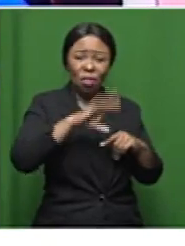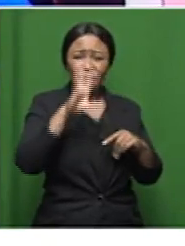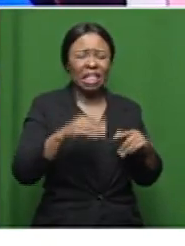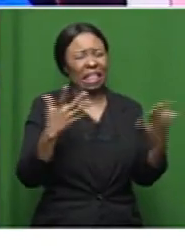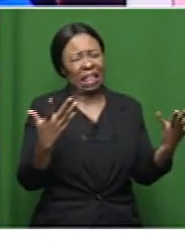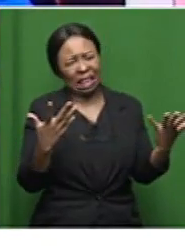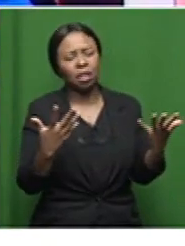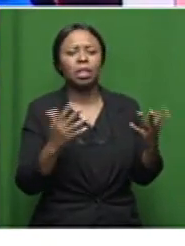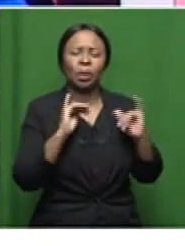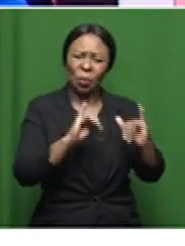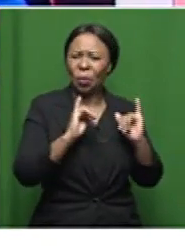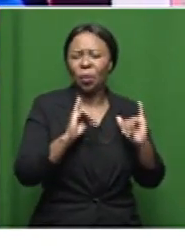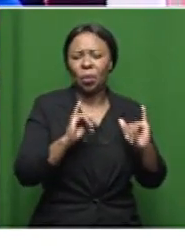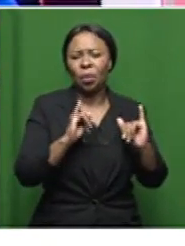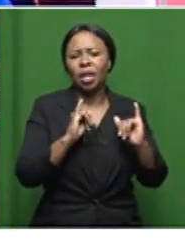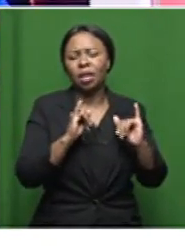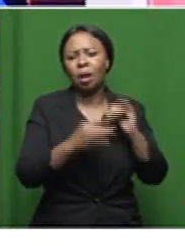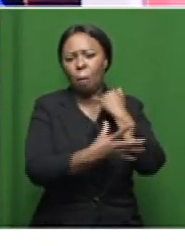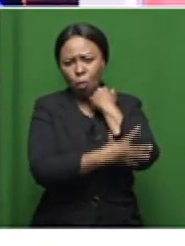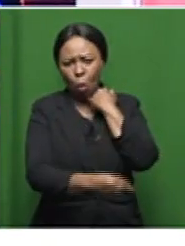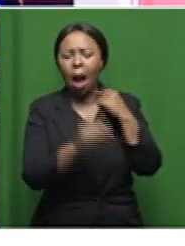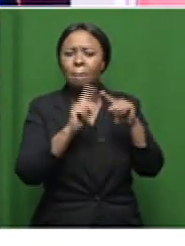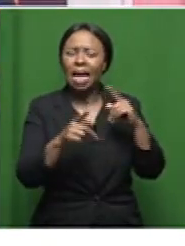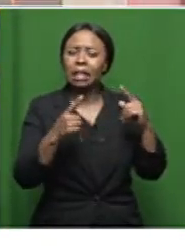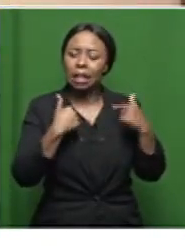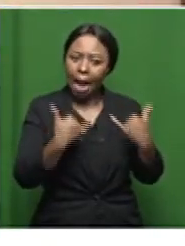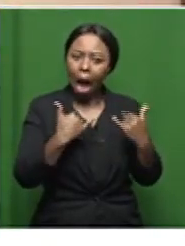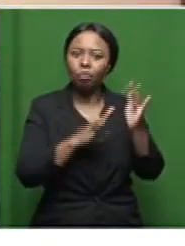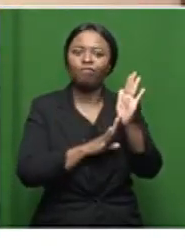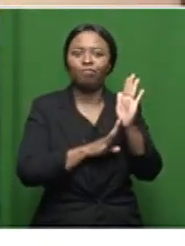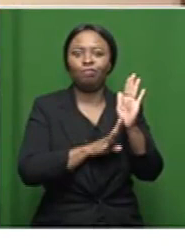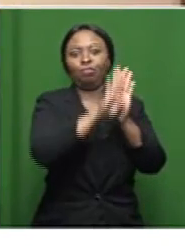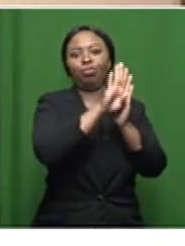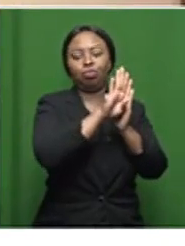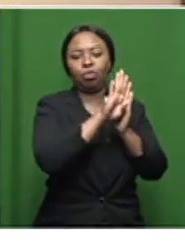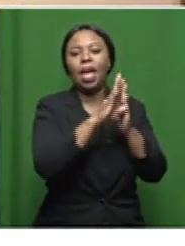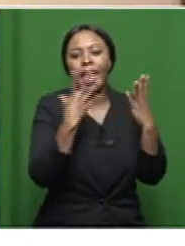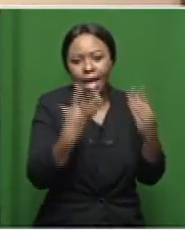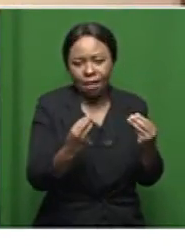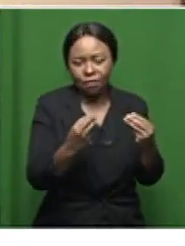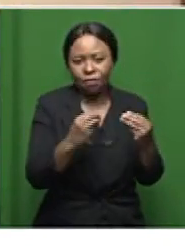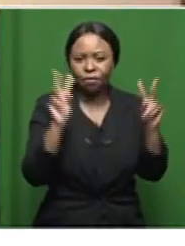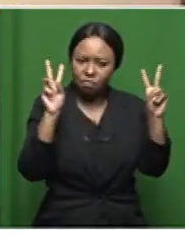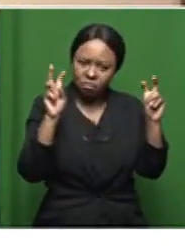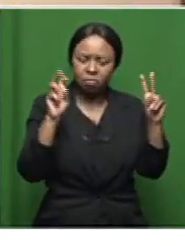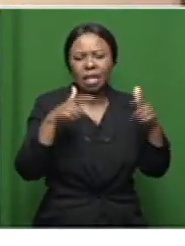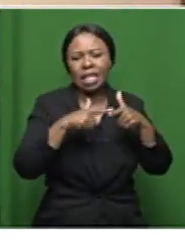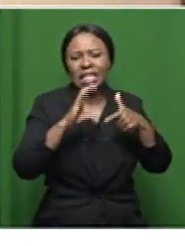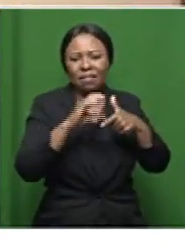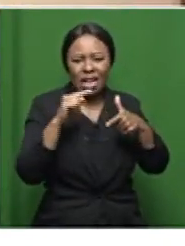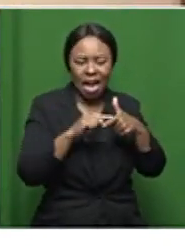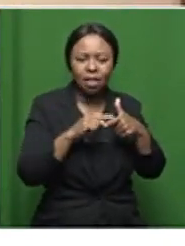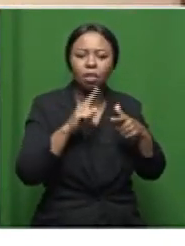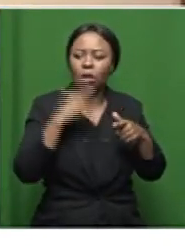but of late, we really have improved. So currently on a study that was actually done